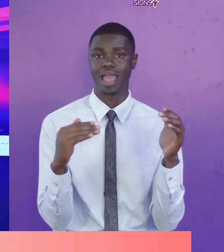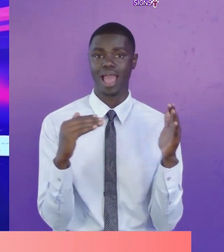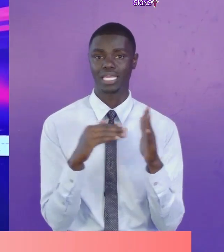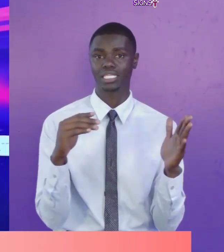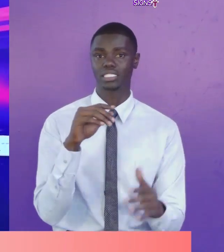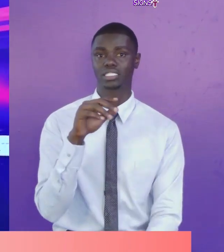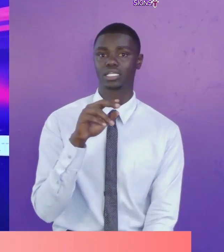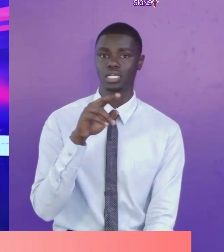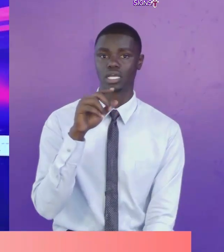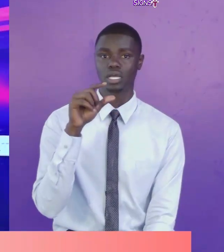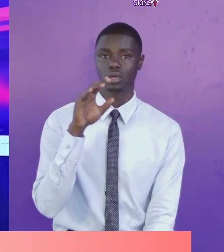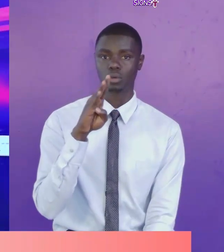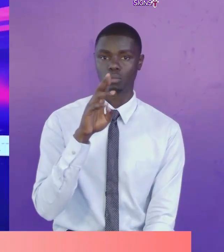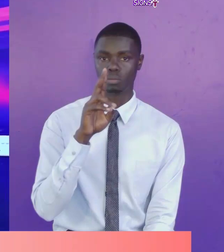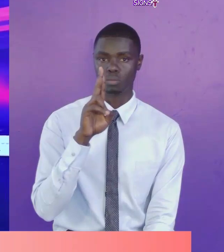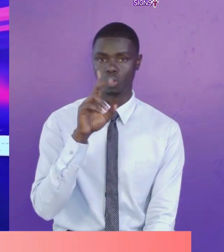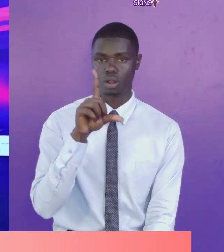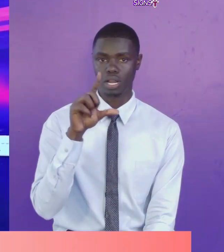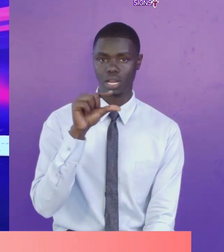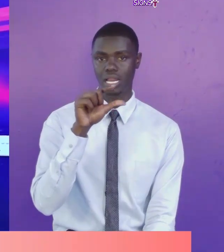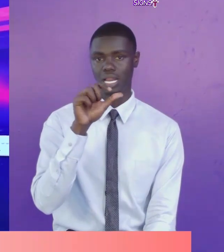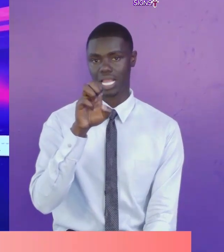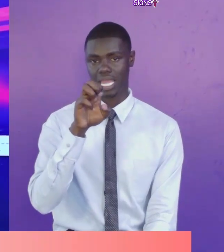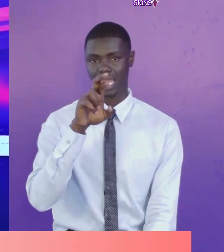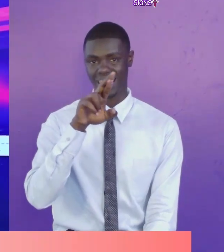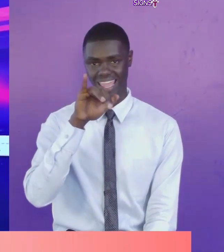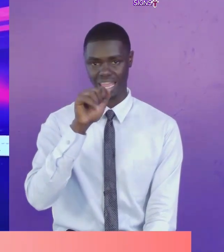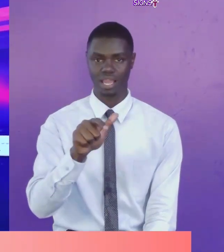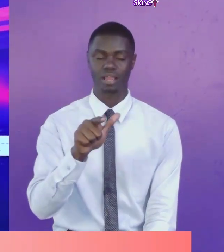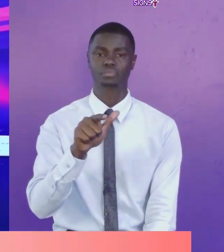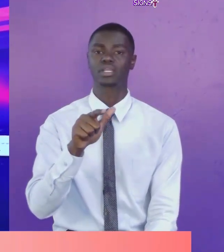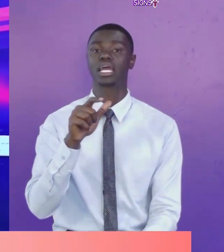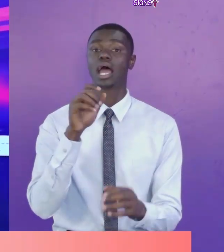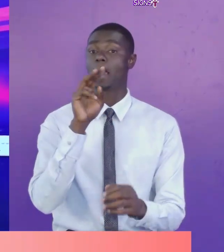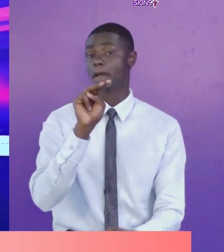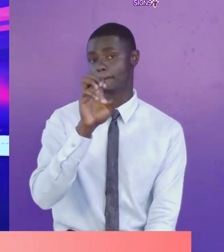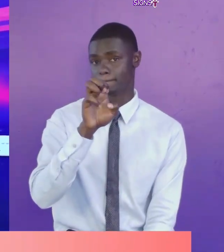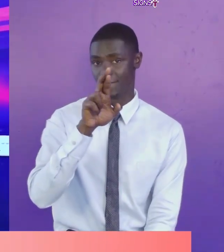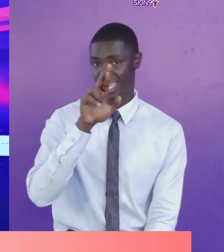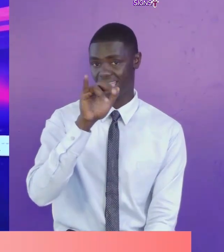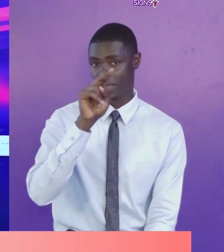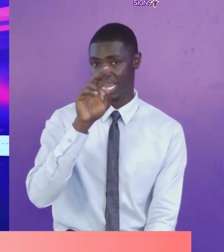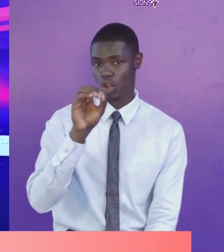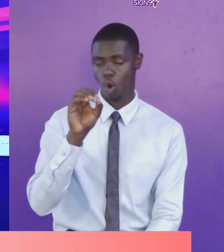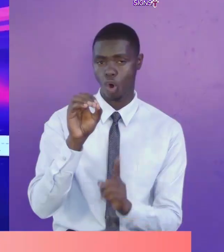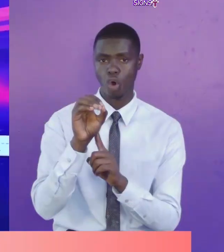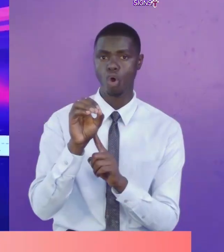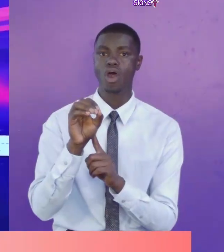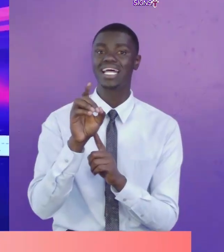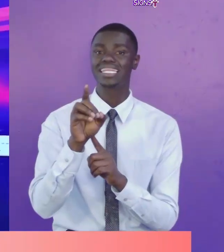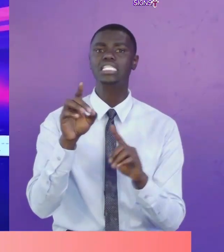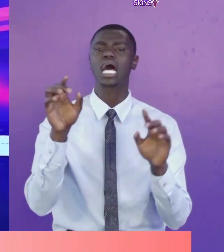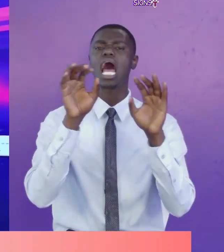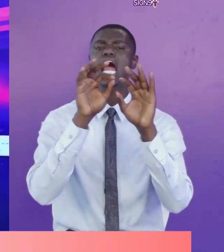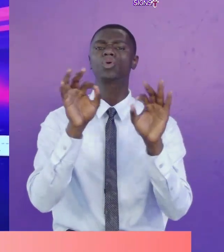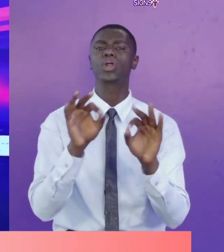remember. Yeah. Yesterday he scored a hat-trick. You know, when you talk of Merino, you talk of a decorated player.